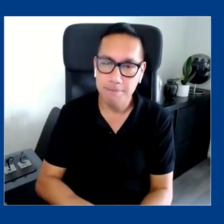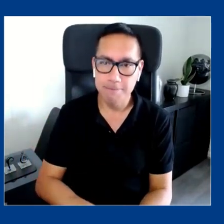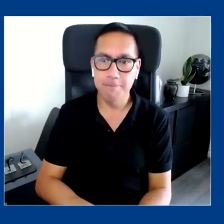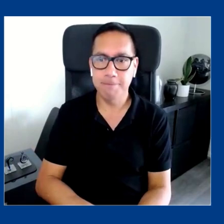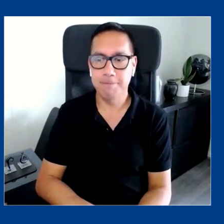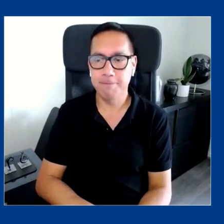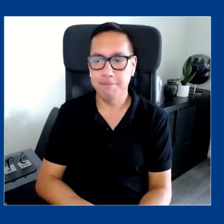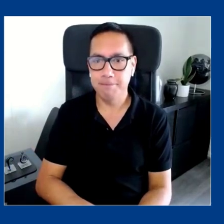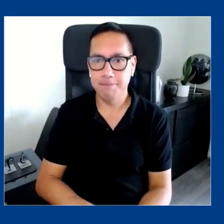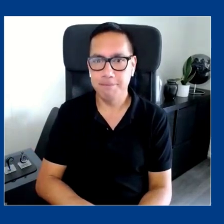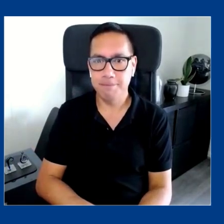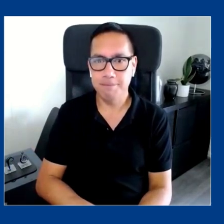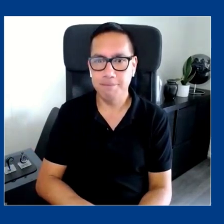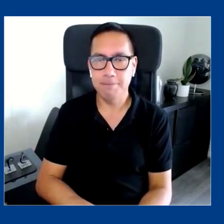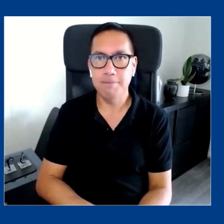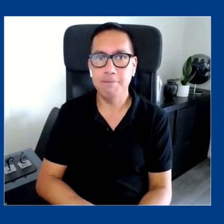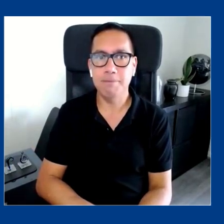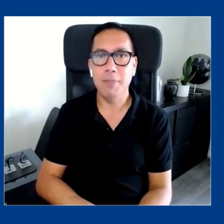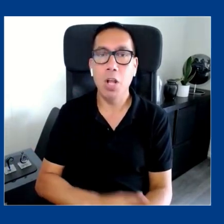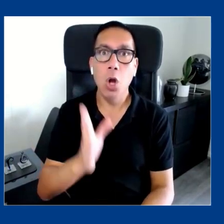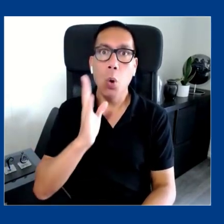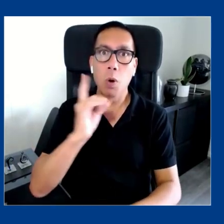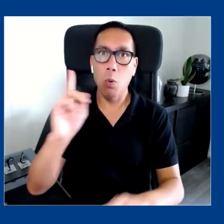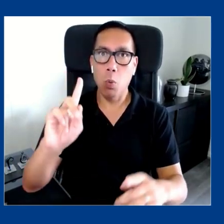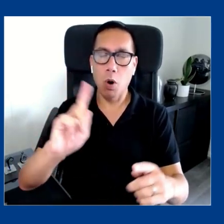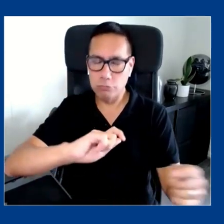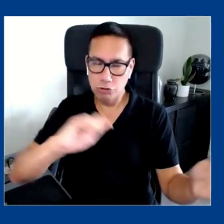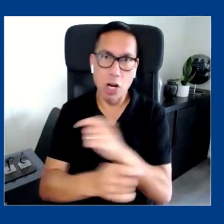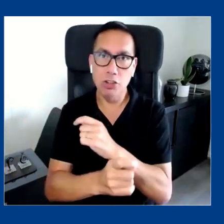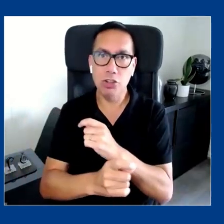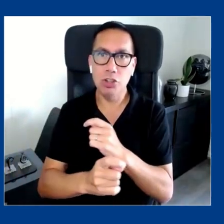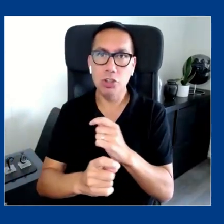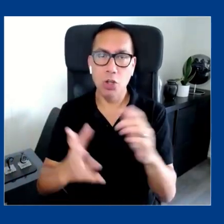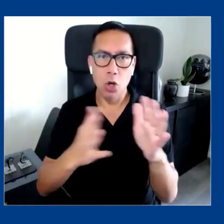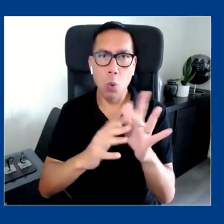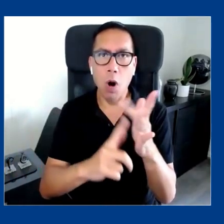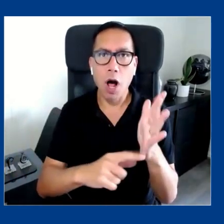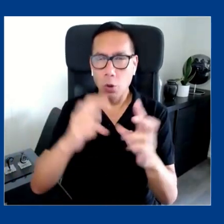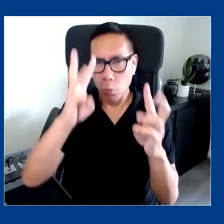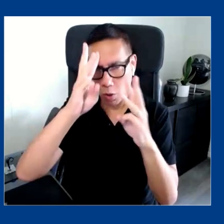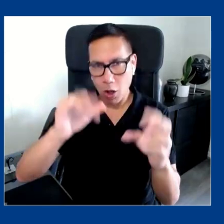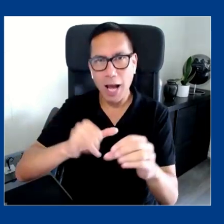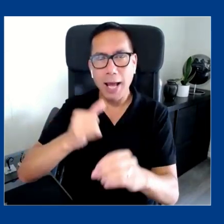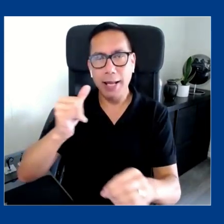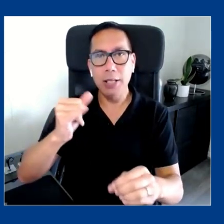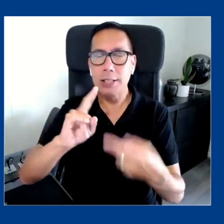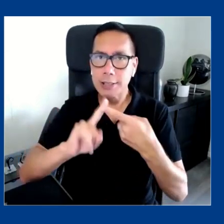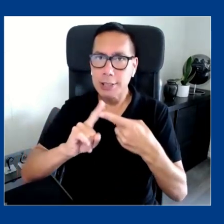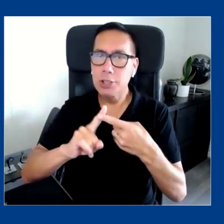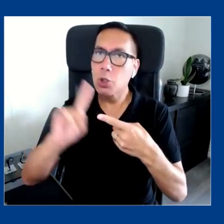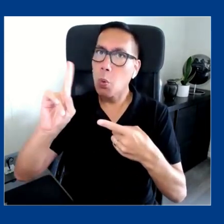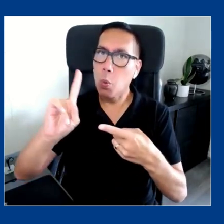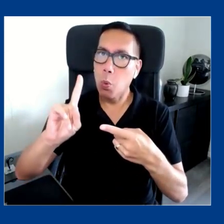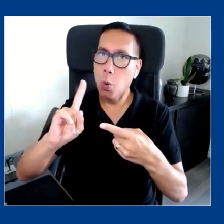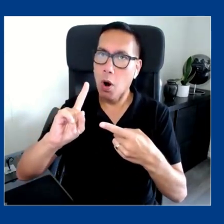In a time of rapid change, Wild Honey contributes to documenting the customary practice around these more than human